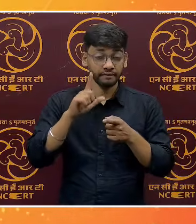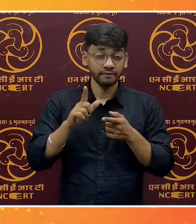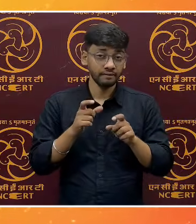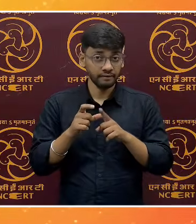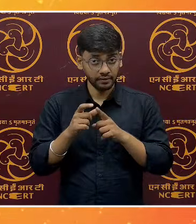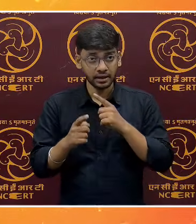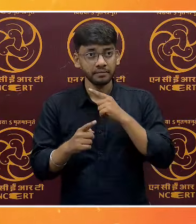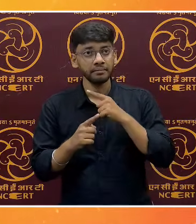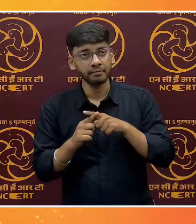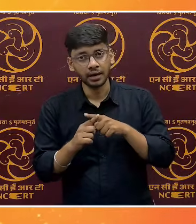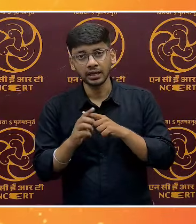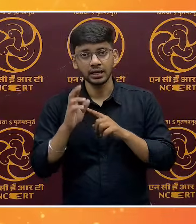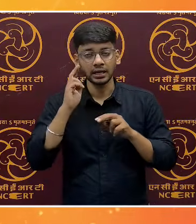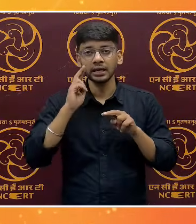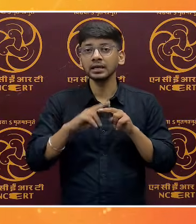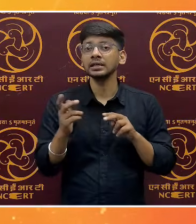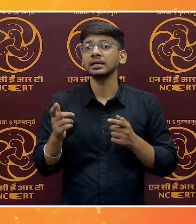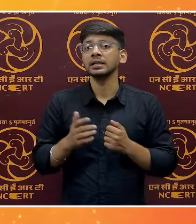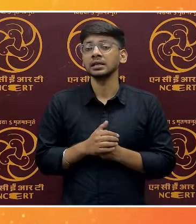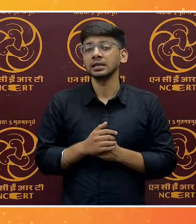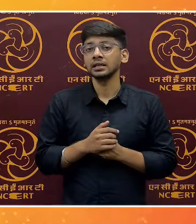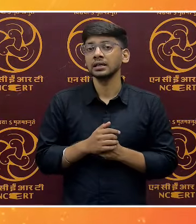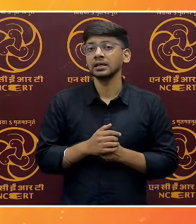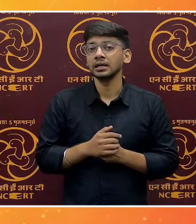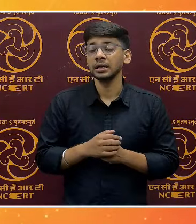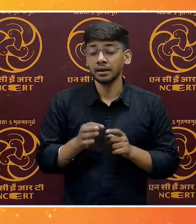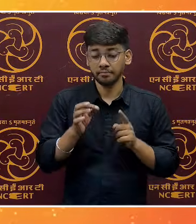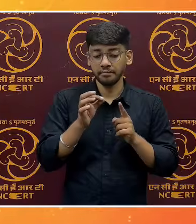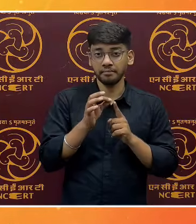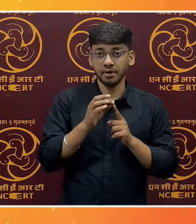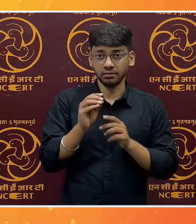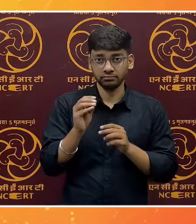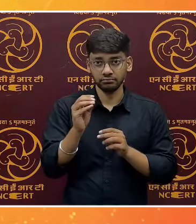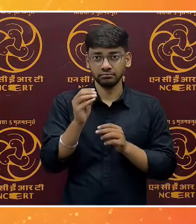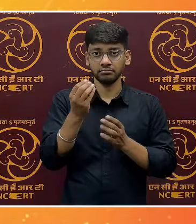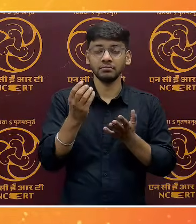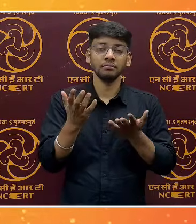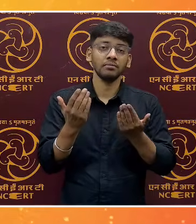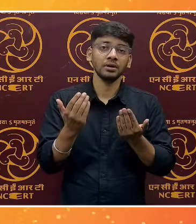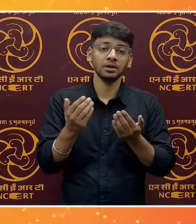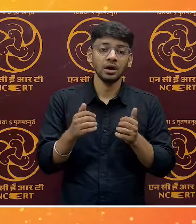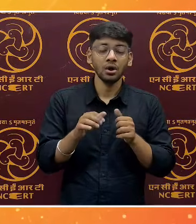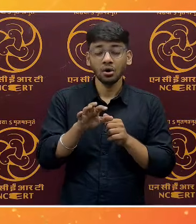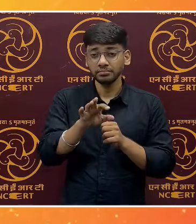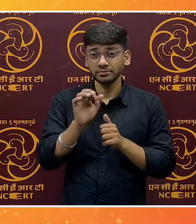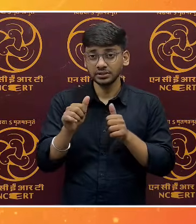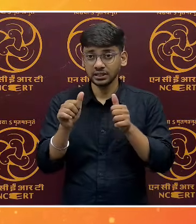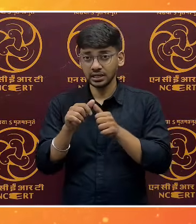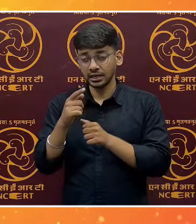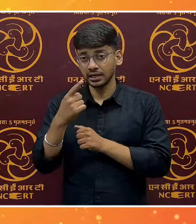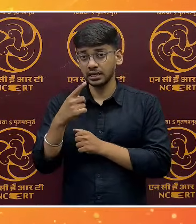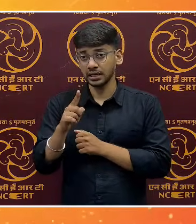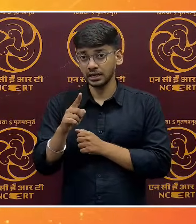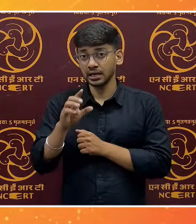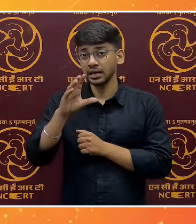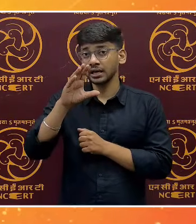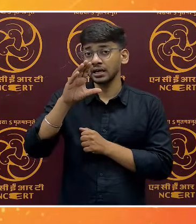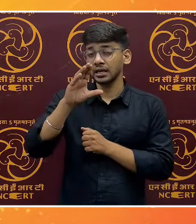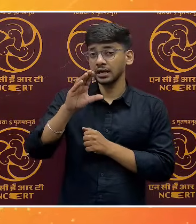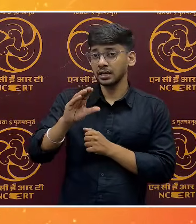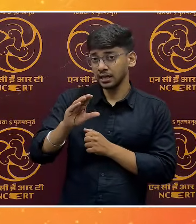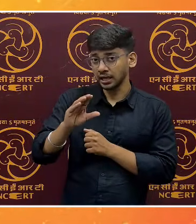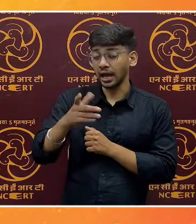filled, then the parameter is also increasing. So option A is correct. Decreasing both length and breadth